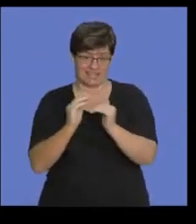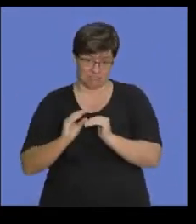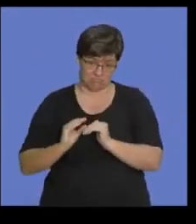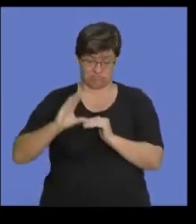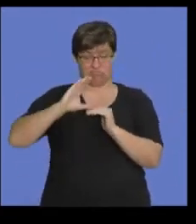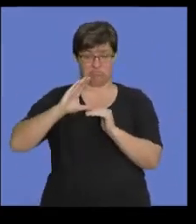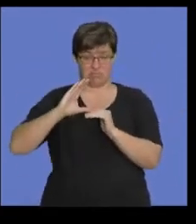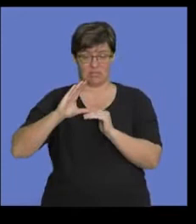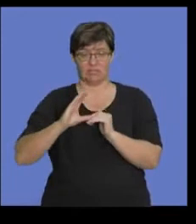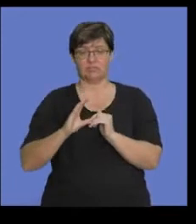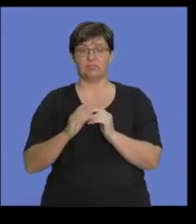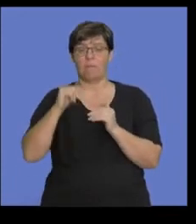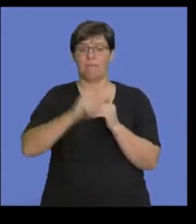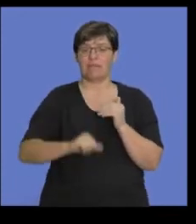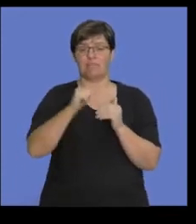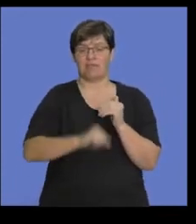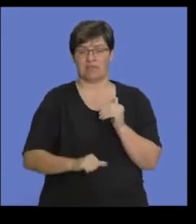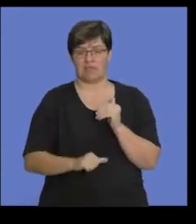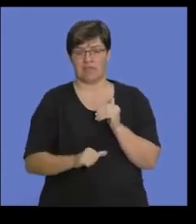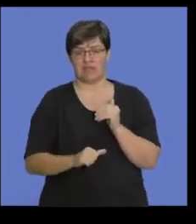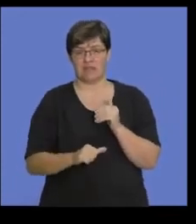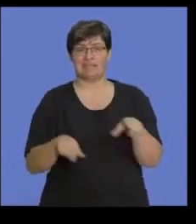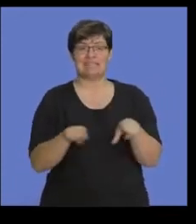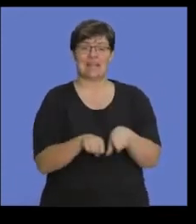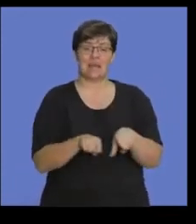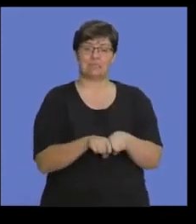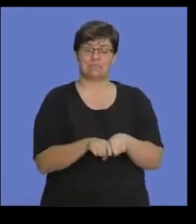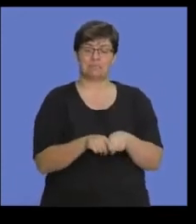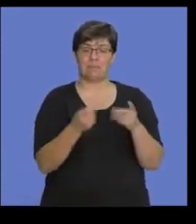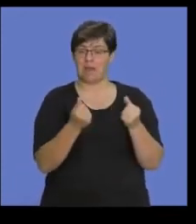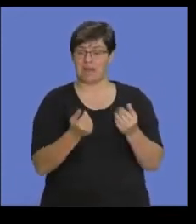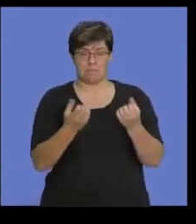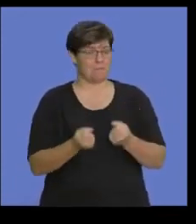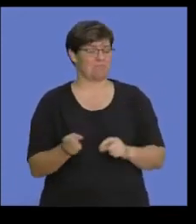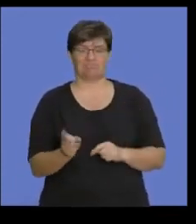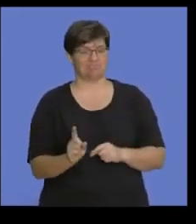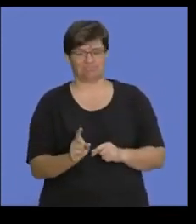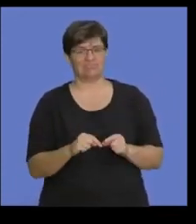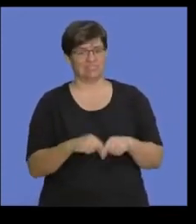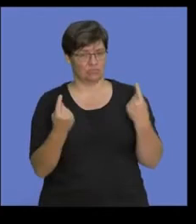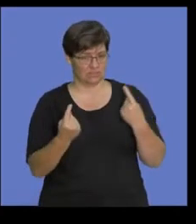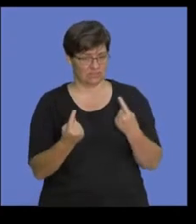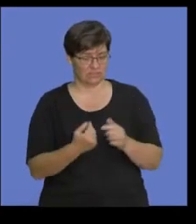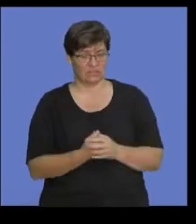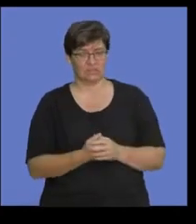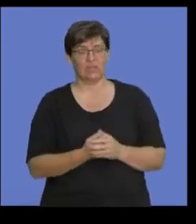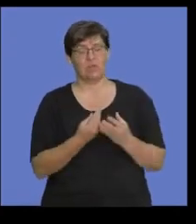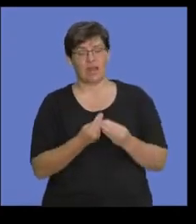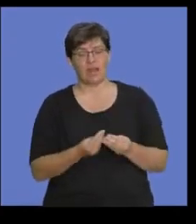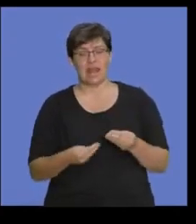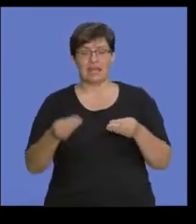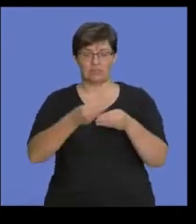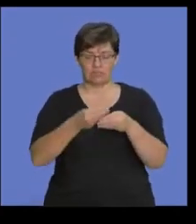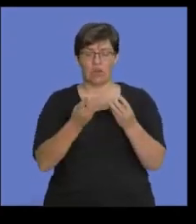this means that each and every month you are not getting the same amount of money in terms of interest. You're getting interest